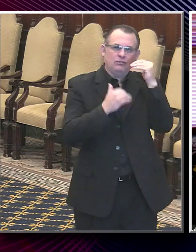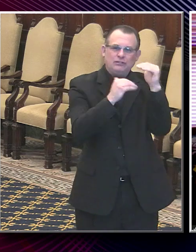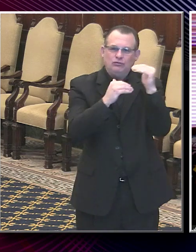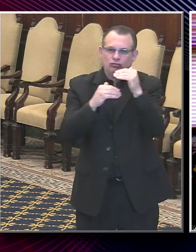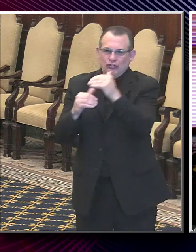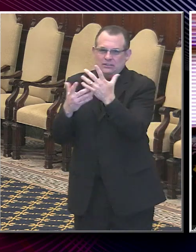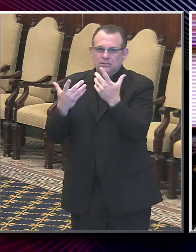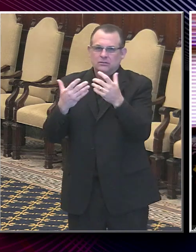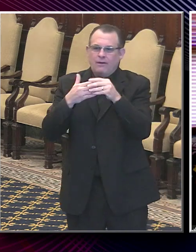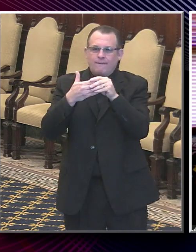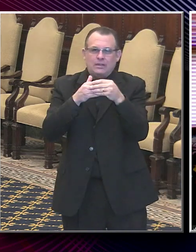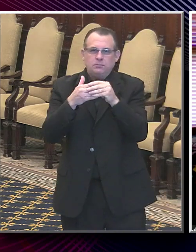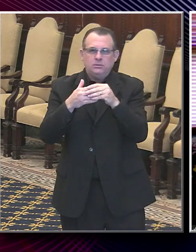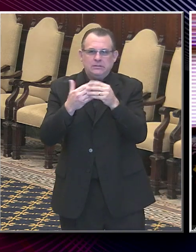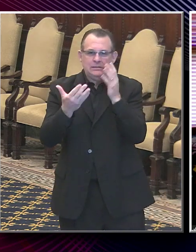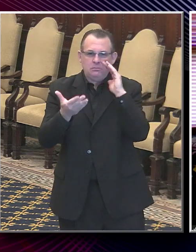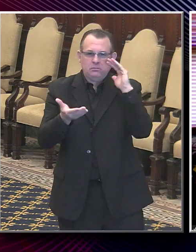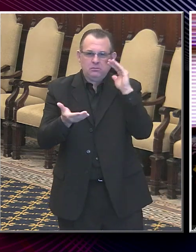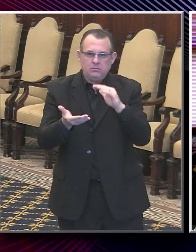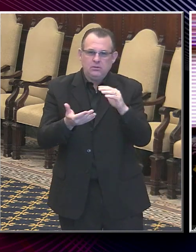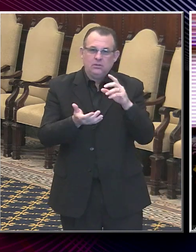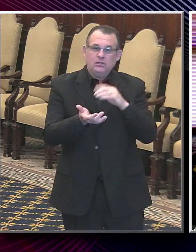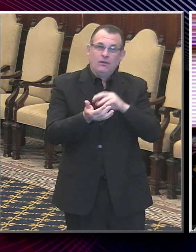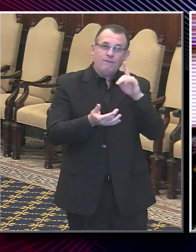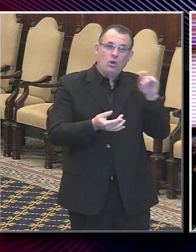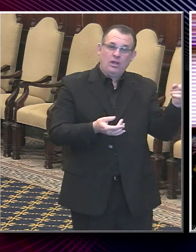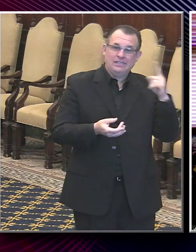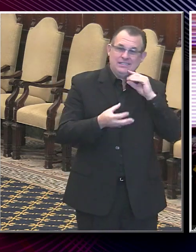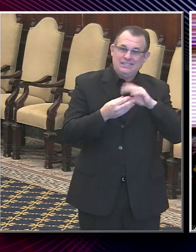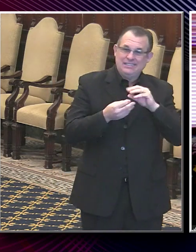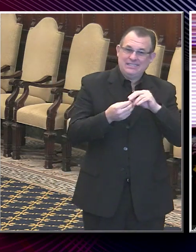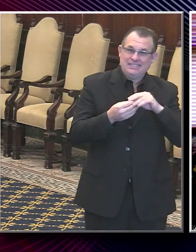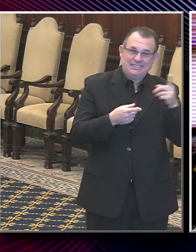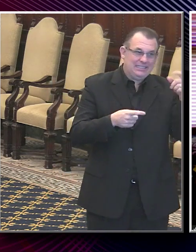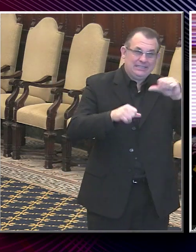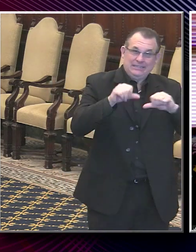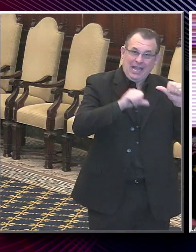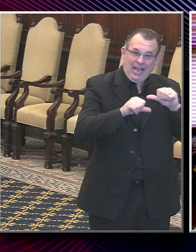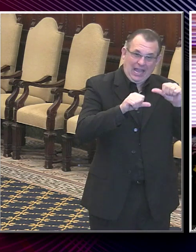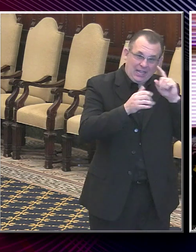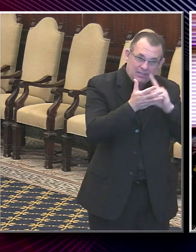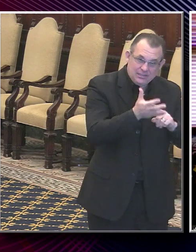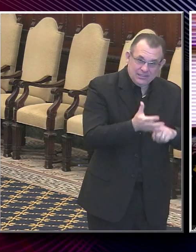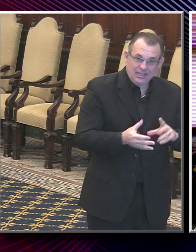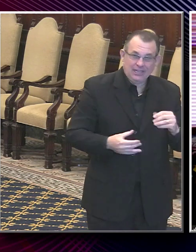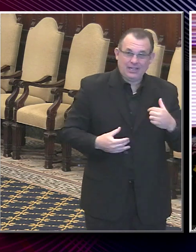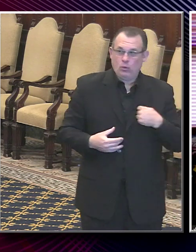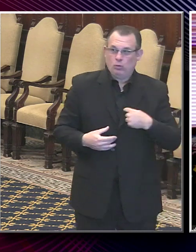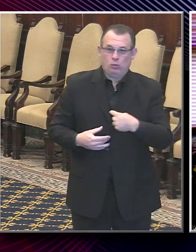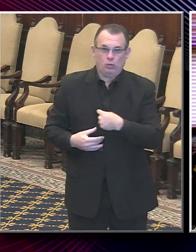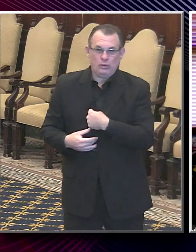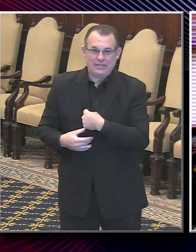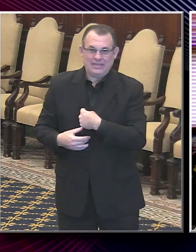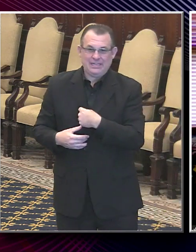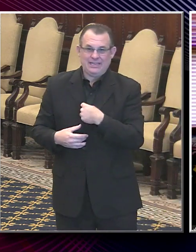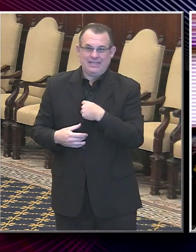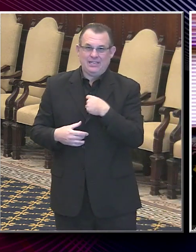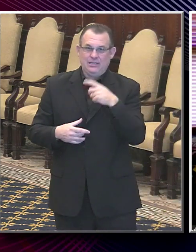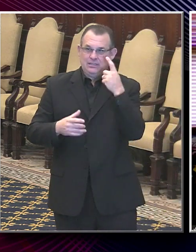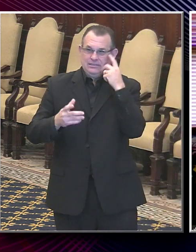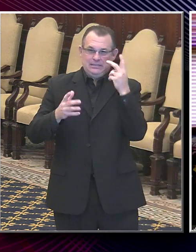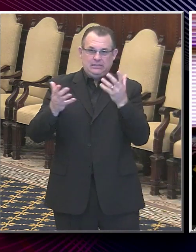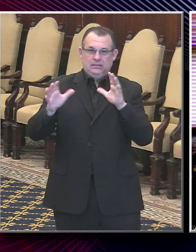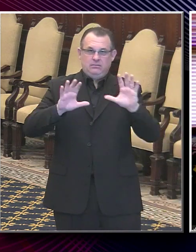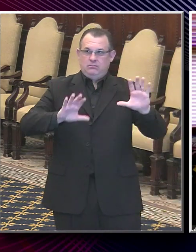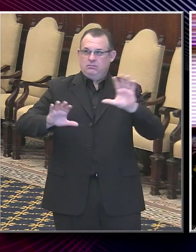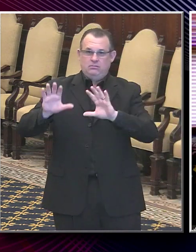Again, Dr. Farley deals in science and we deal in like art. I mean, it's not as scientific on the